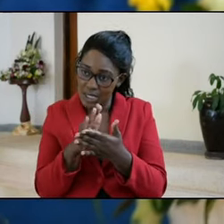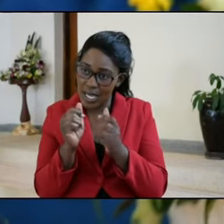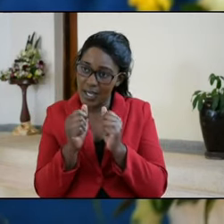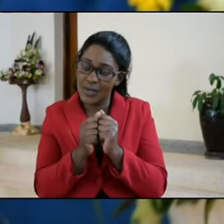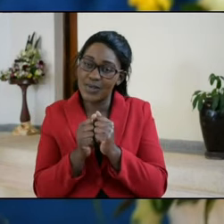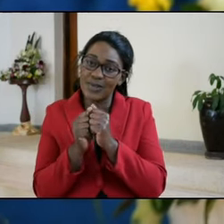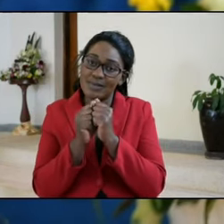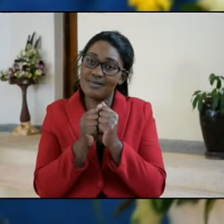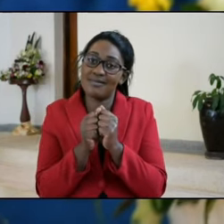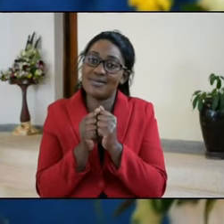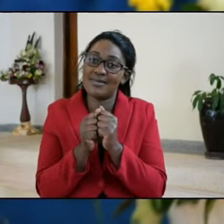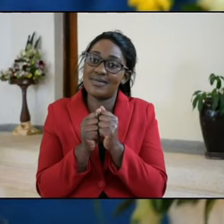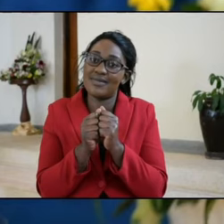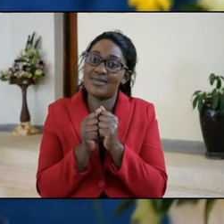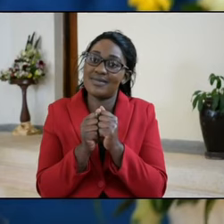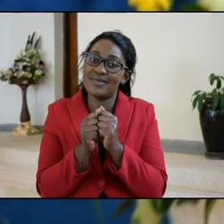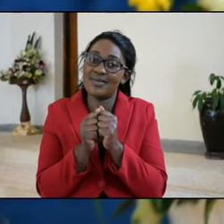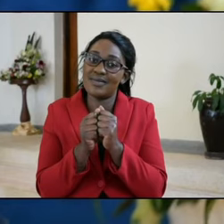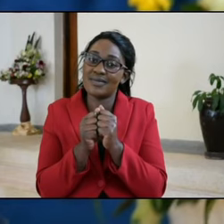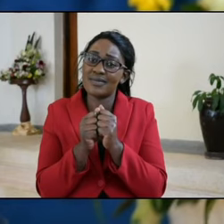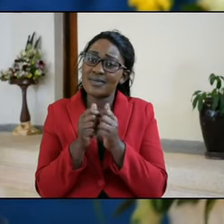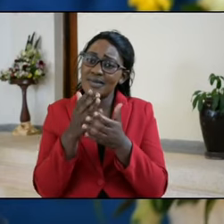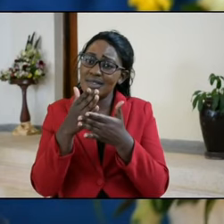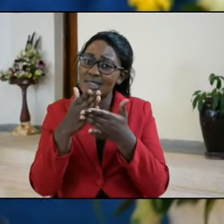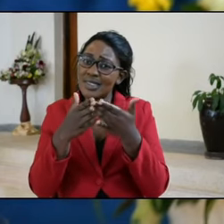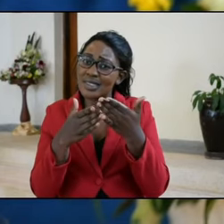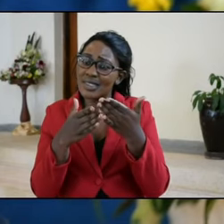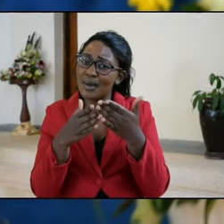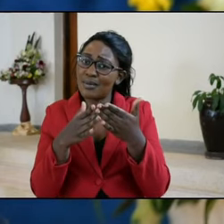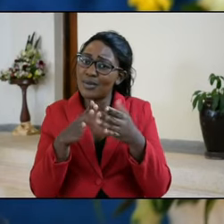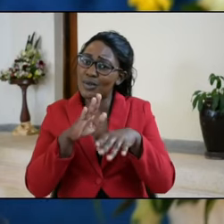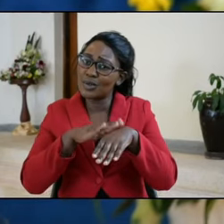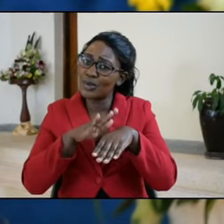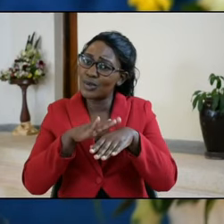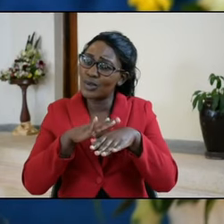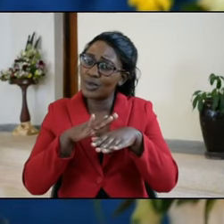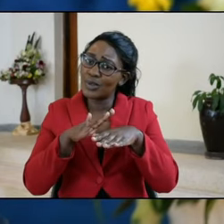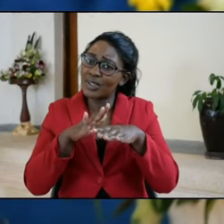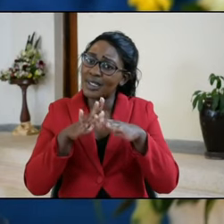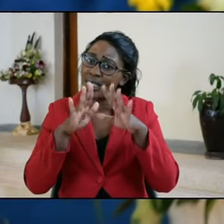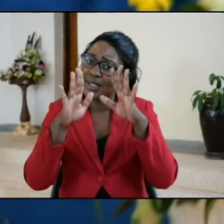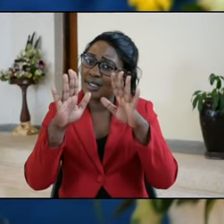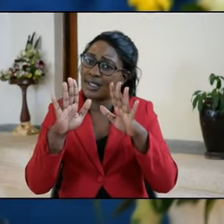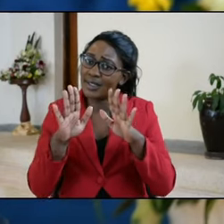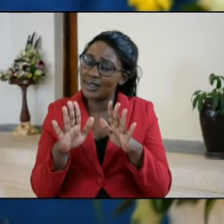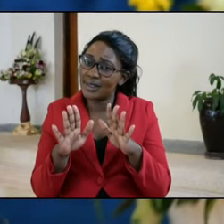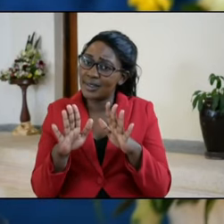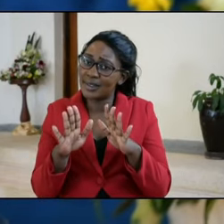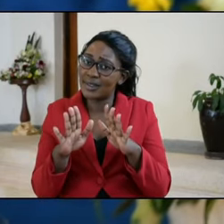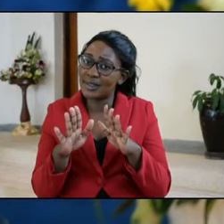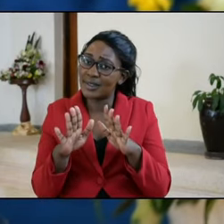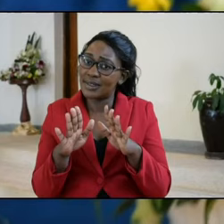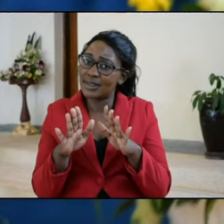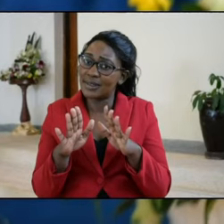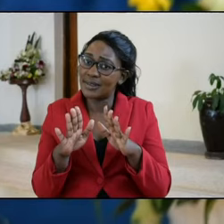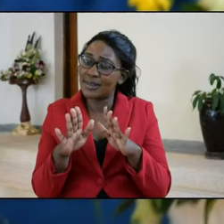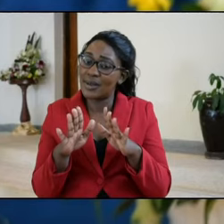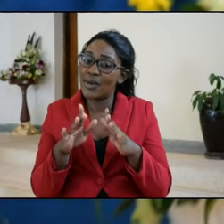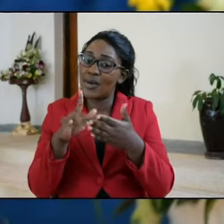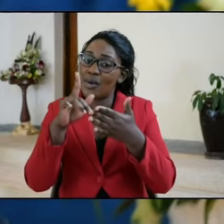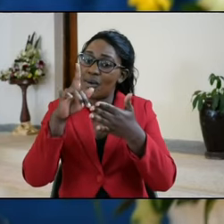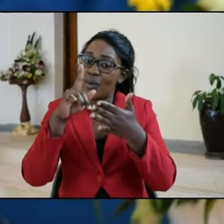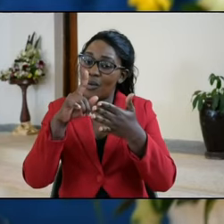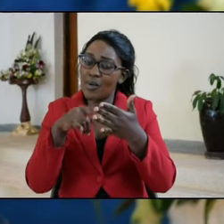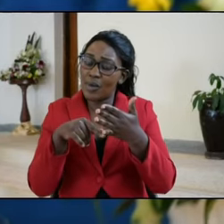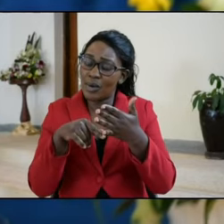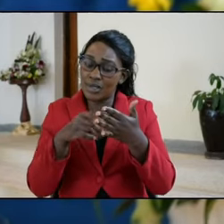those glaring criticisms or skepticism that